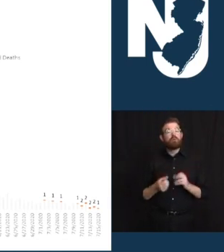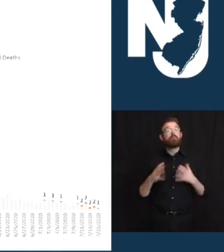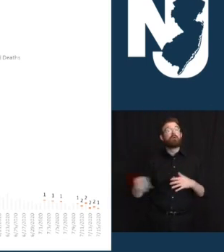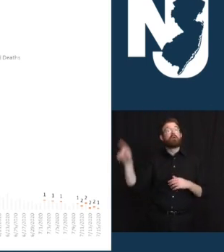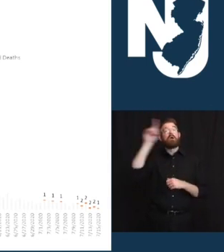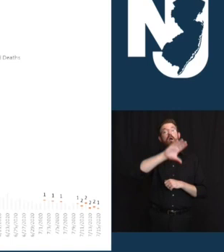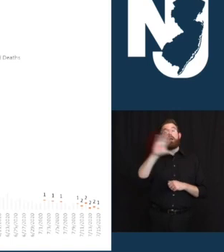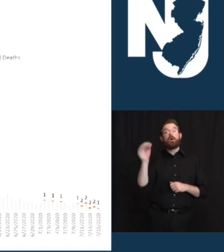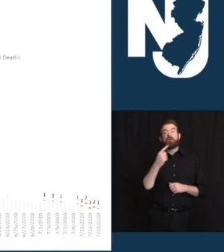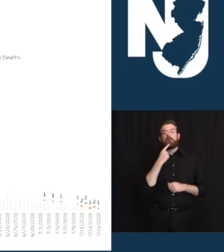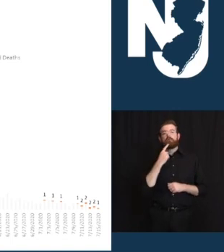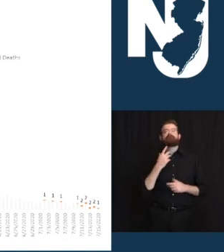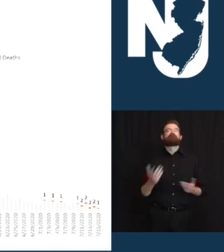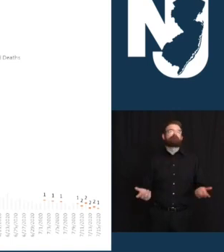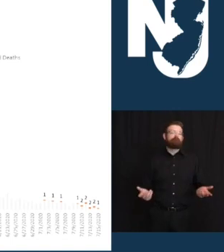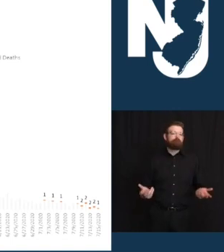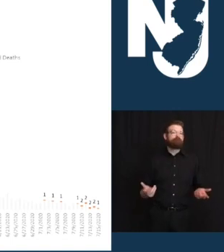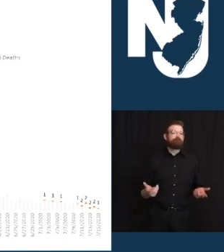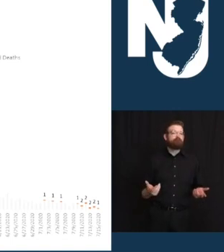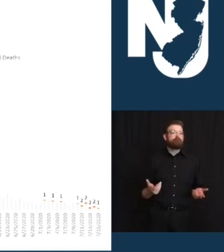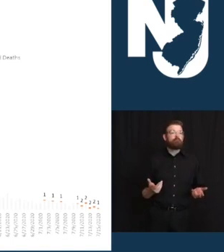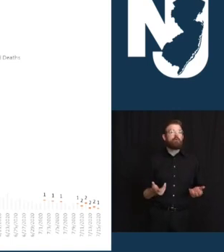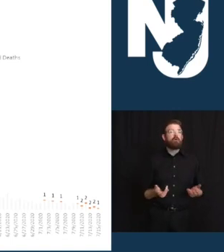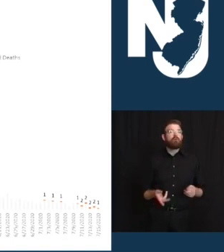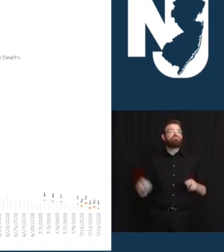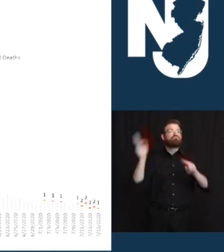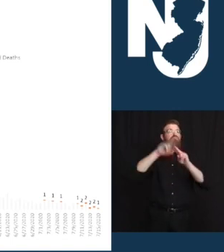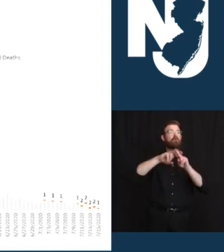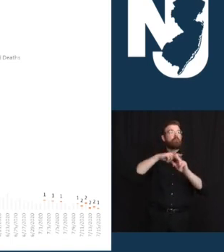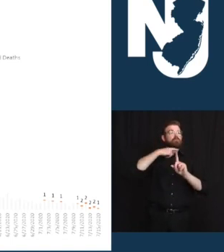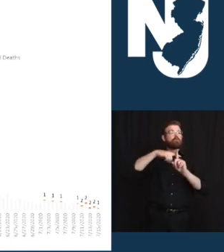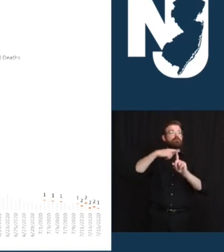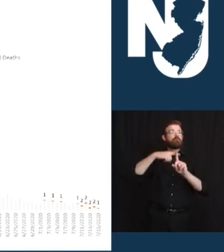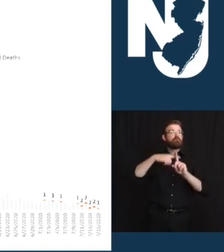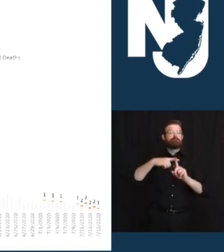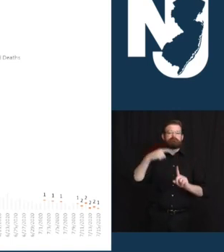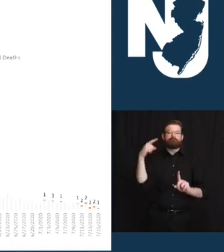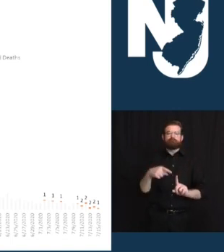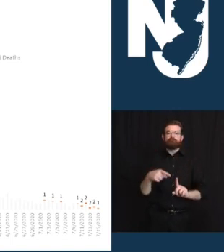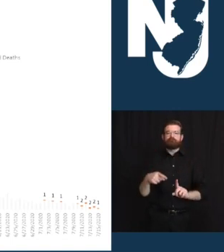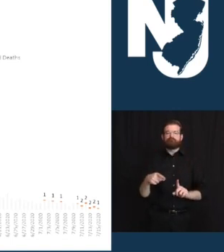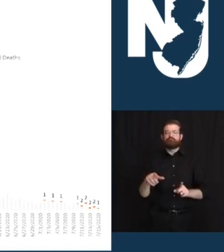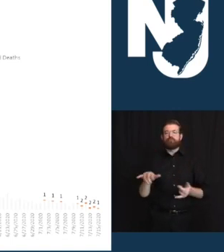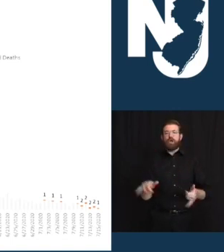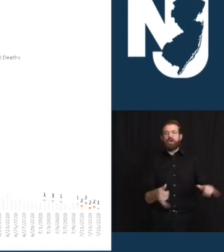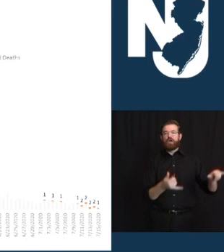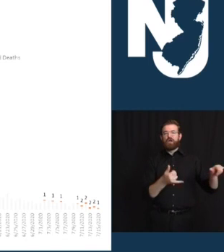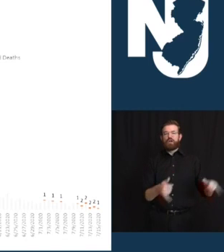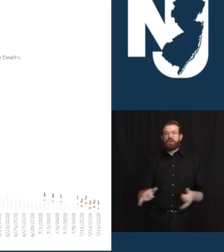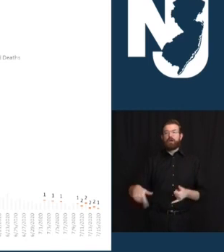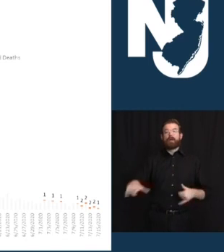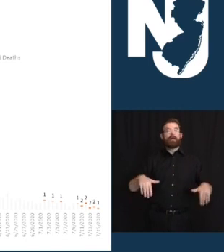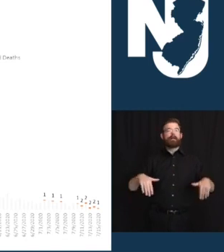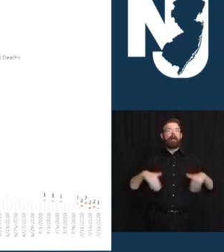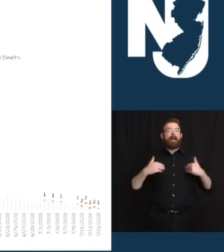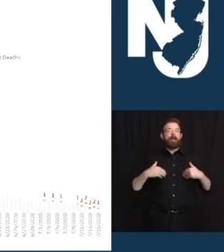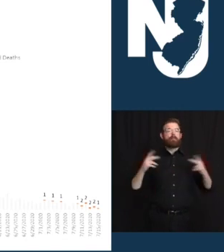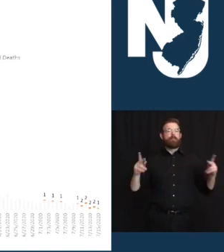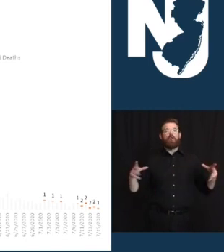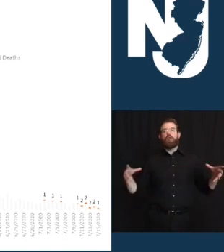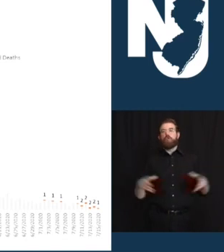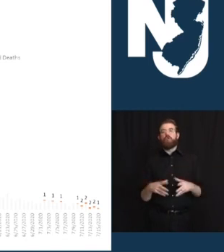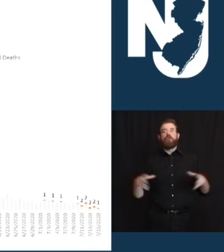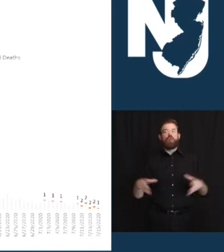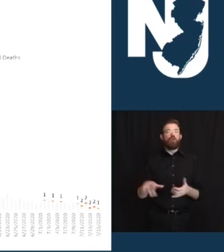cases associated with parties of younger individuals. As I've reported in the